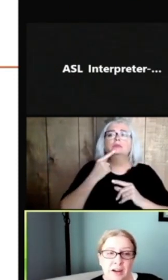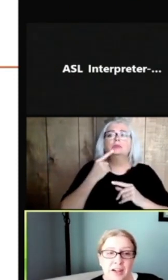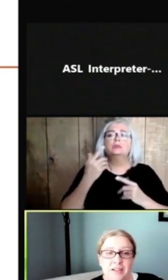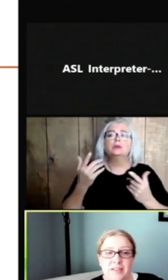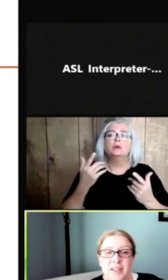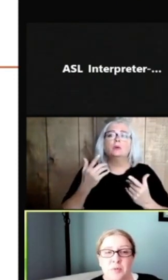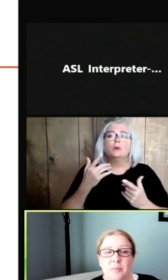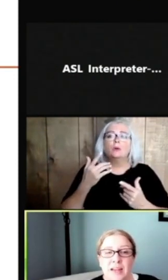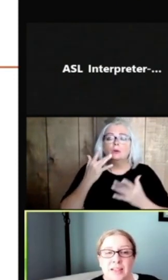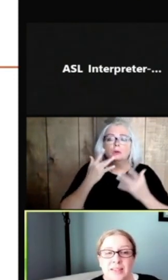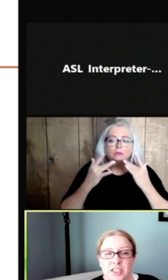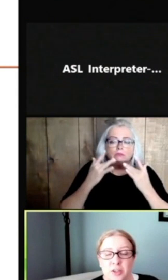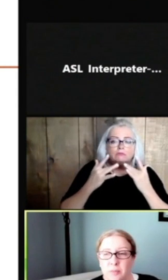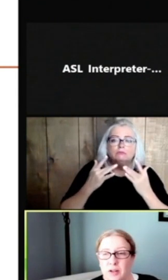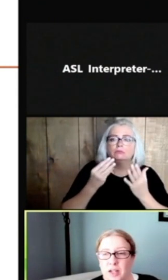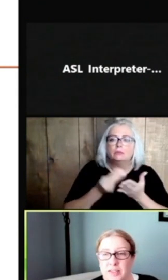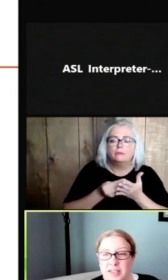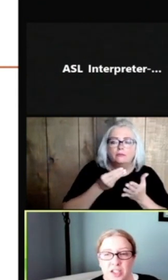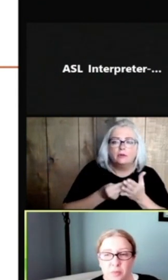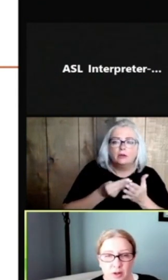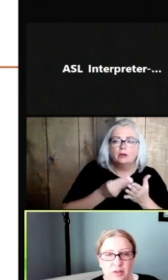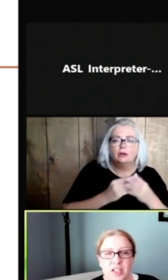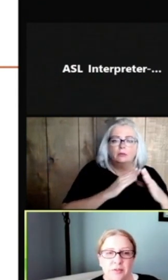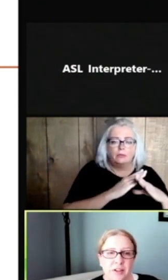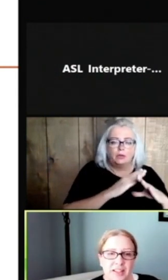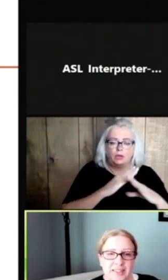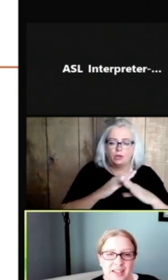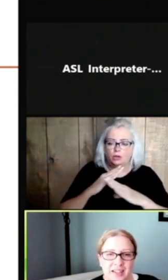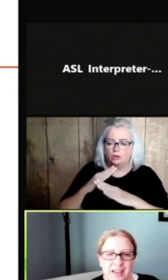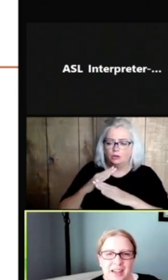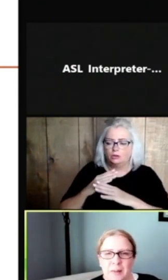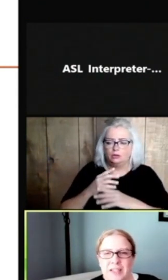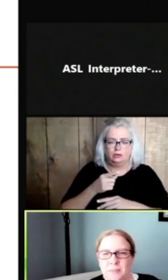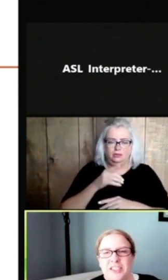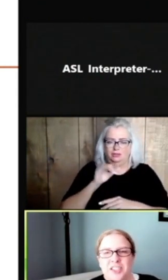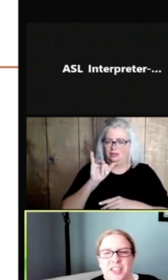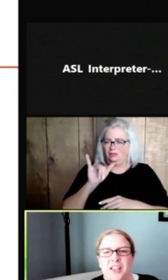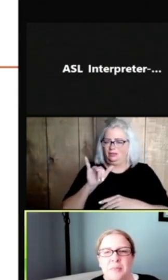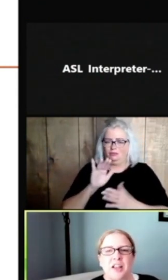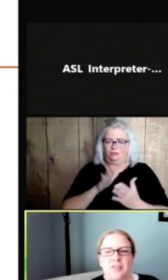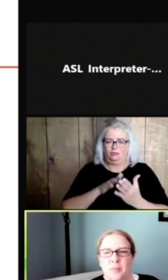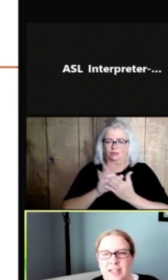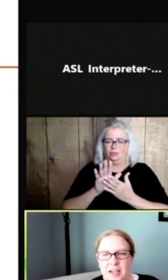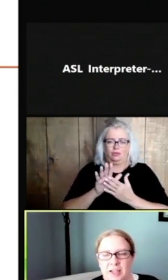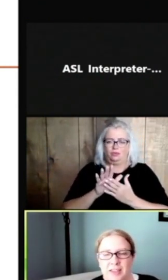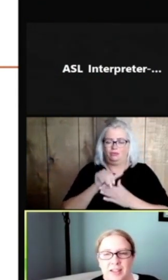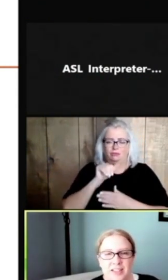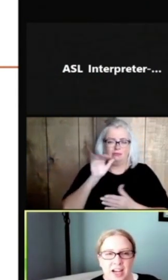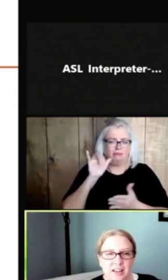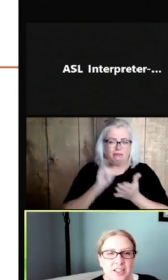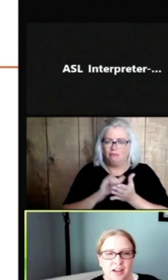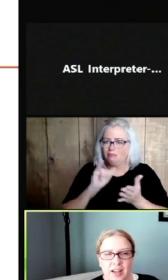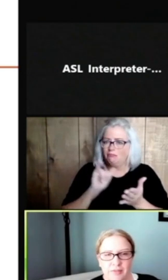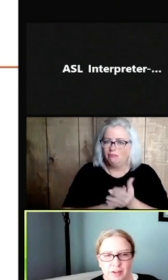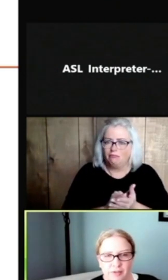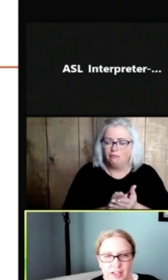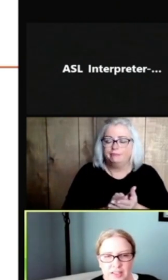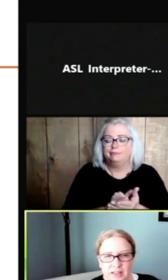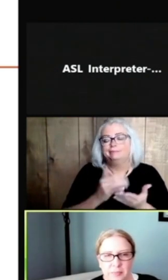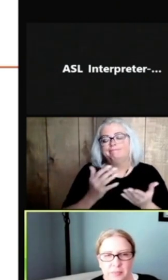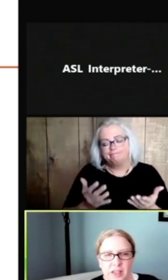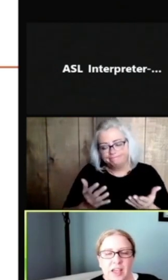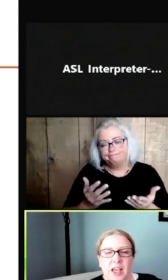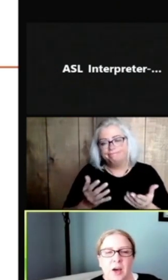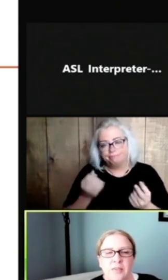are barriers that would make such an approach unrealistic, especially in the middle of a pandemic that is challenging on every